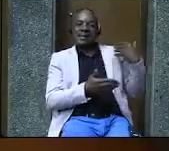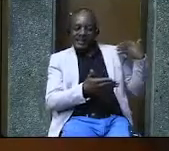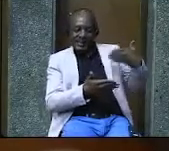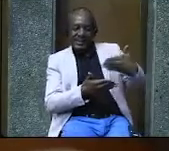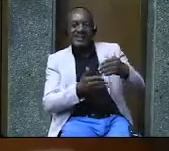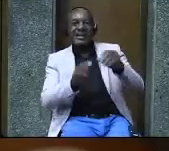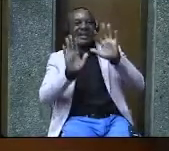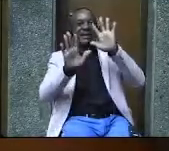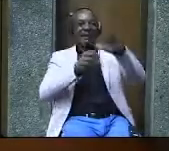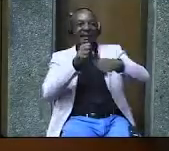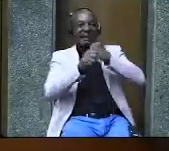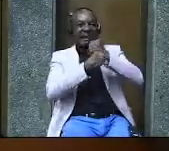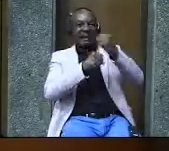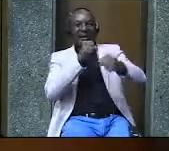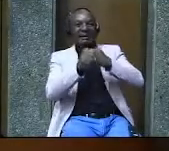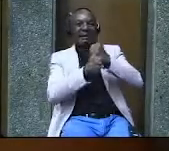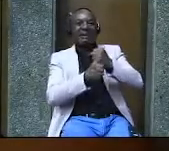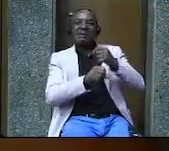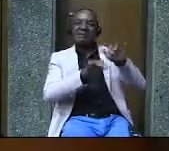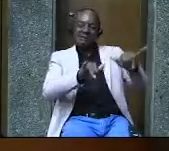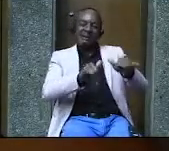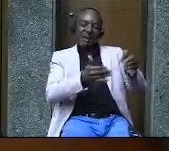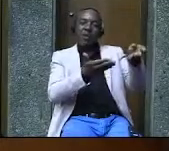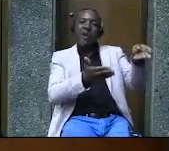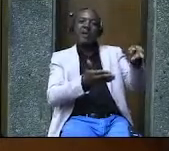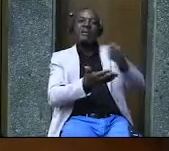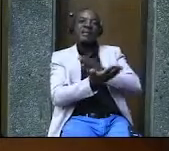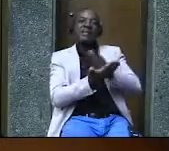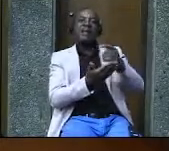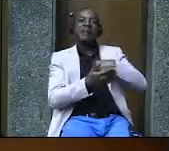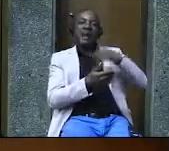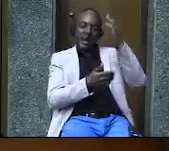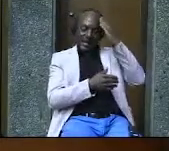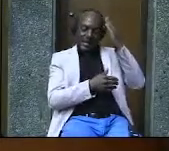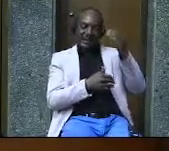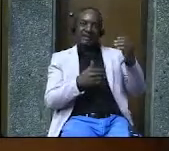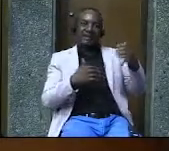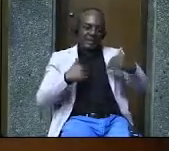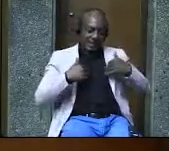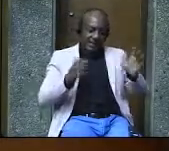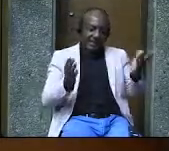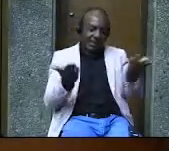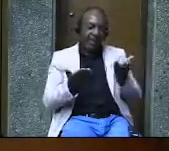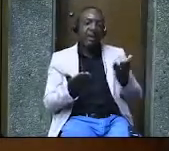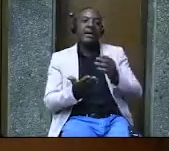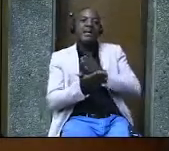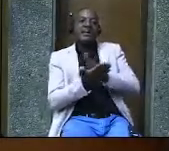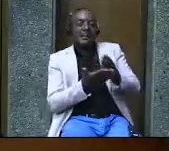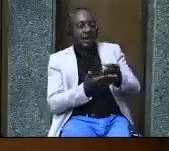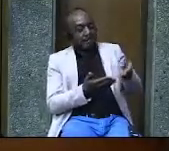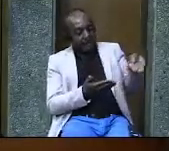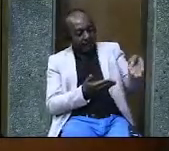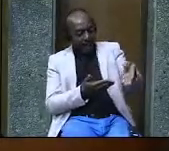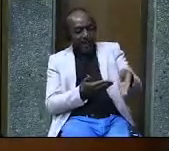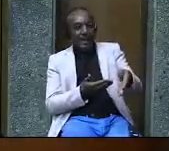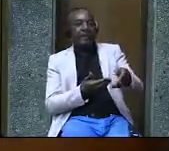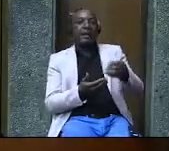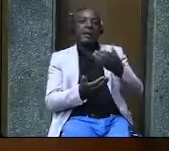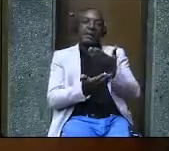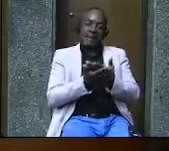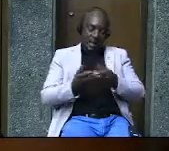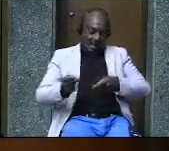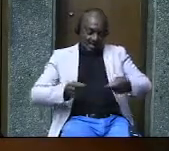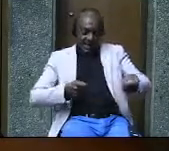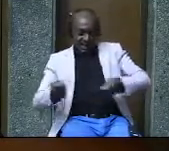mo ene ba bang ba bona re ya batsebe ha re tsebo tshwantse re qale ka re etse jwang mara ba bang ba a hlahela ba a rekisa ba re